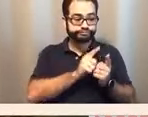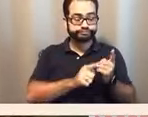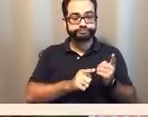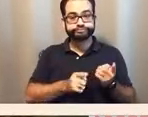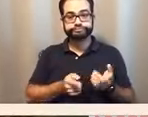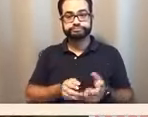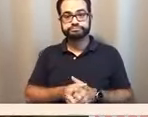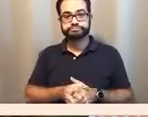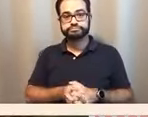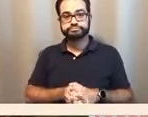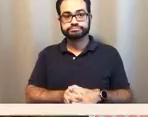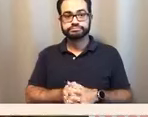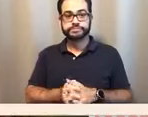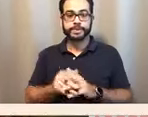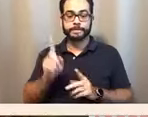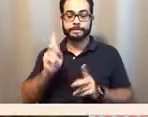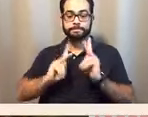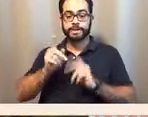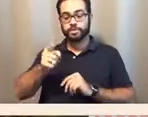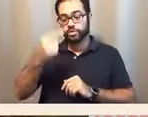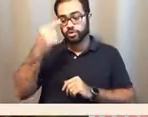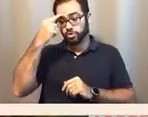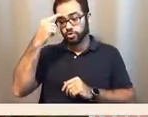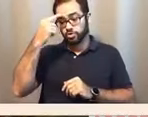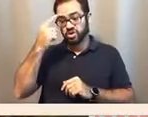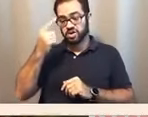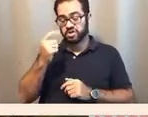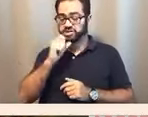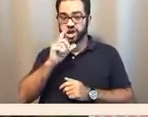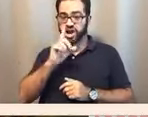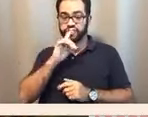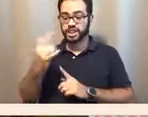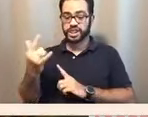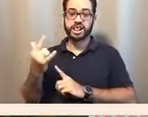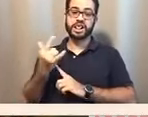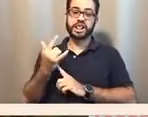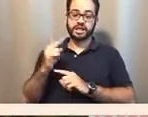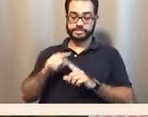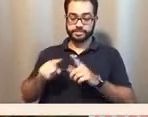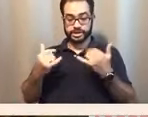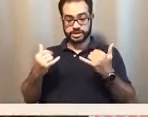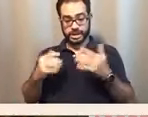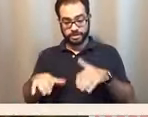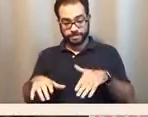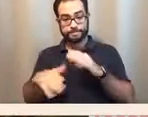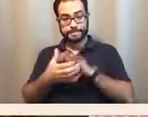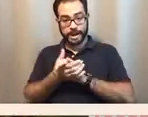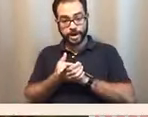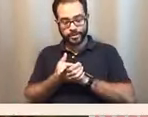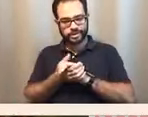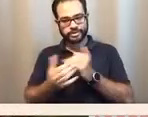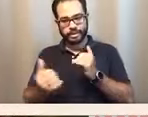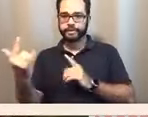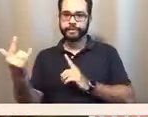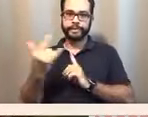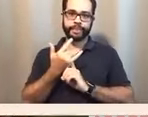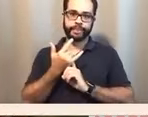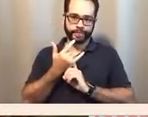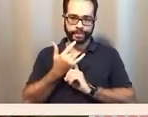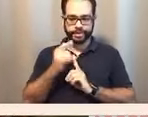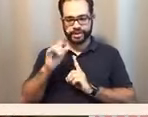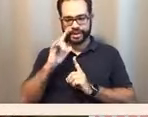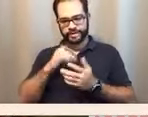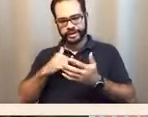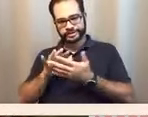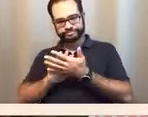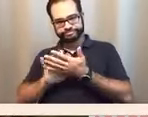people that you thought that was not attracted to you, though, well, now that you're married, they become attracted to you. Then you get into that gray area,